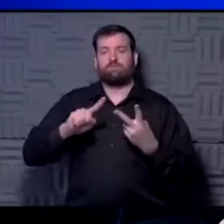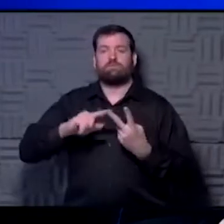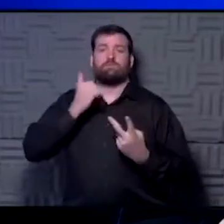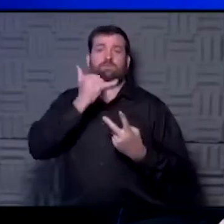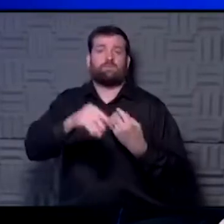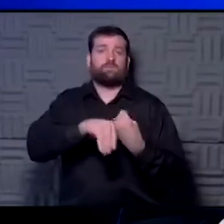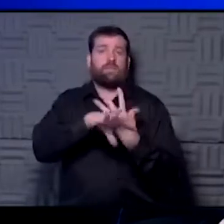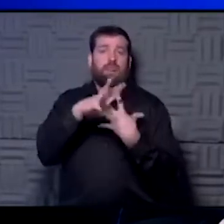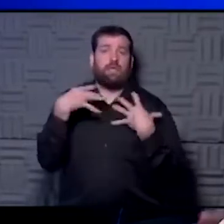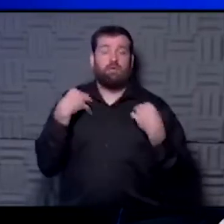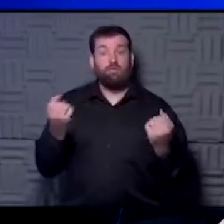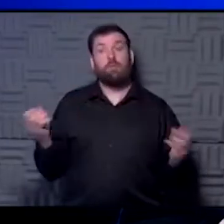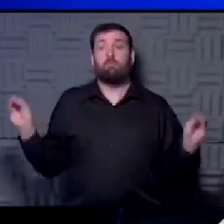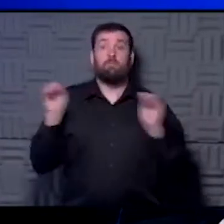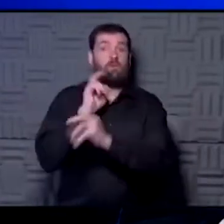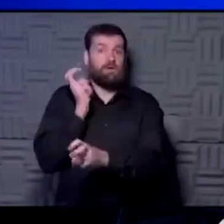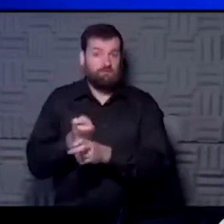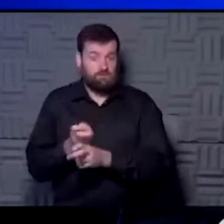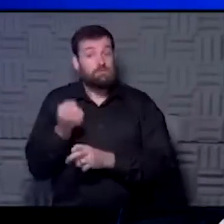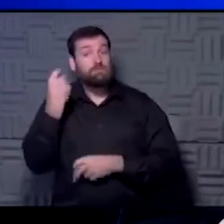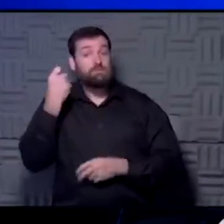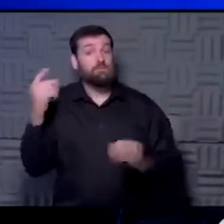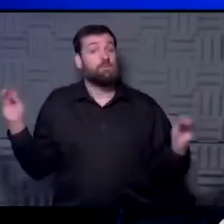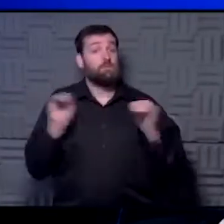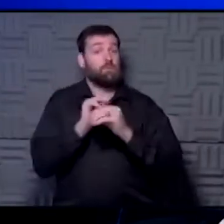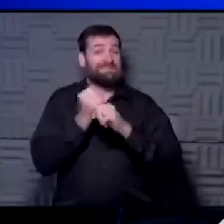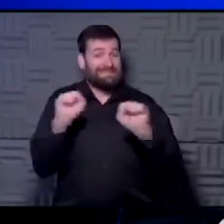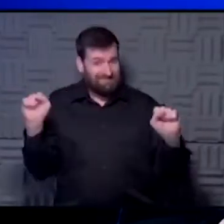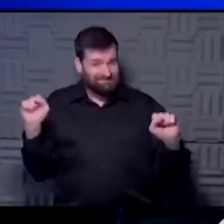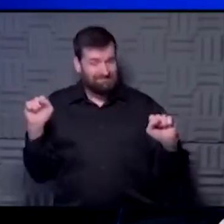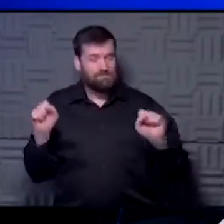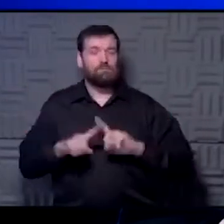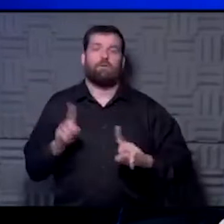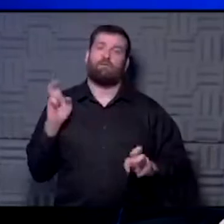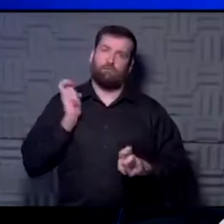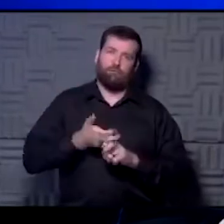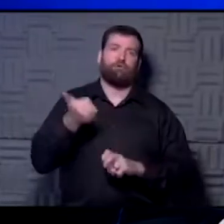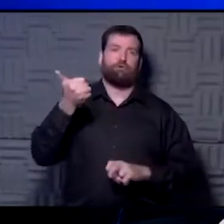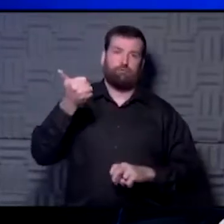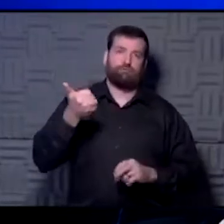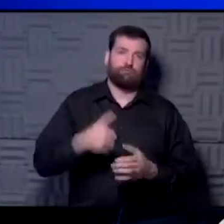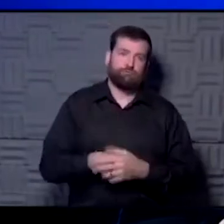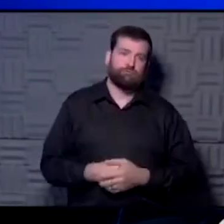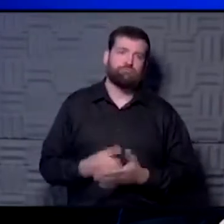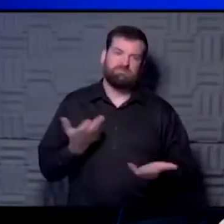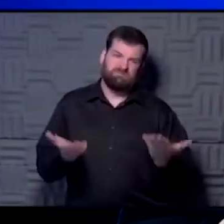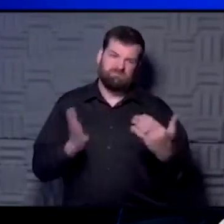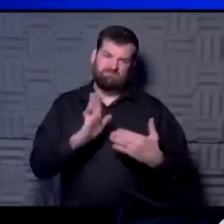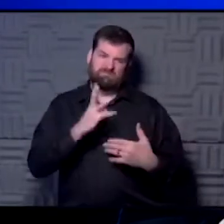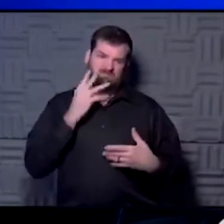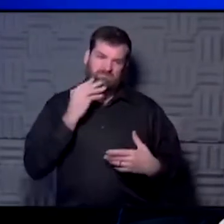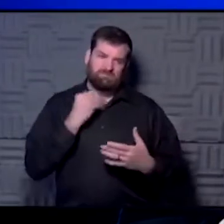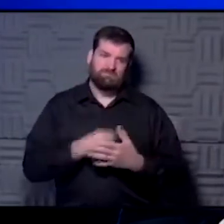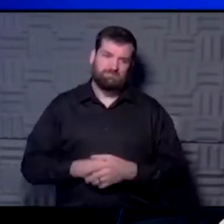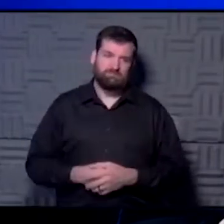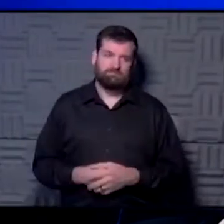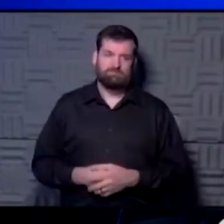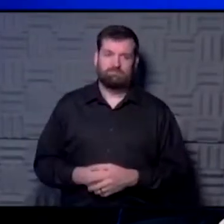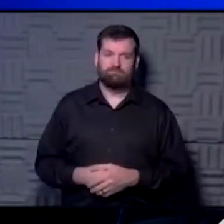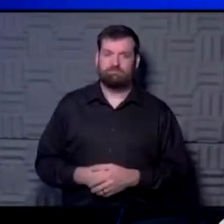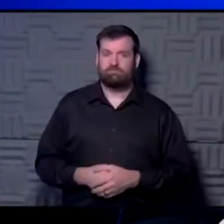has made it harder. Now, you're safer when you go, but it has made it harder, and that may be some of what that person is experiencing.